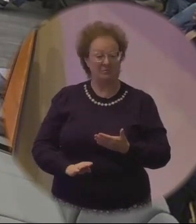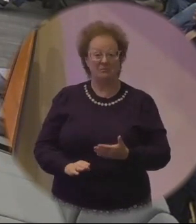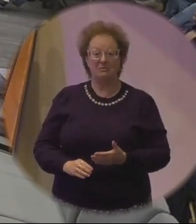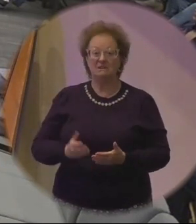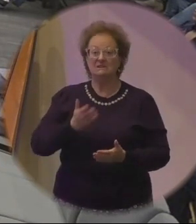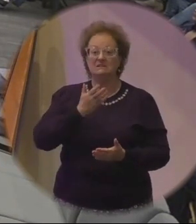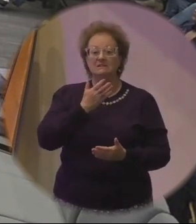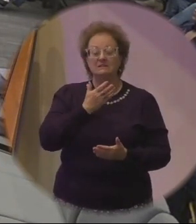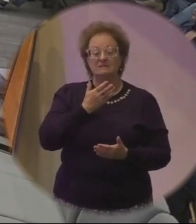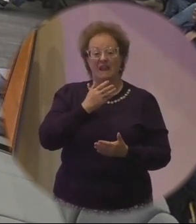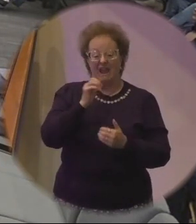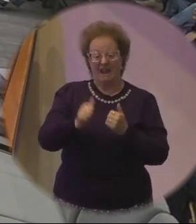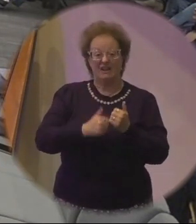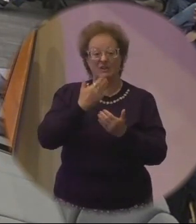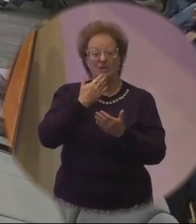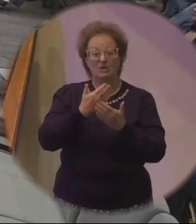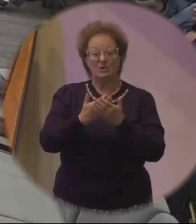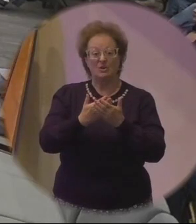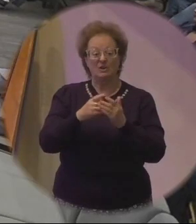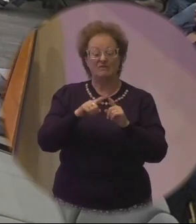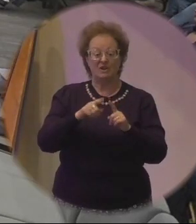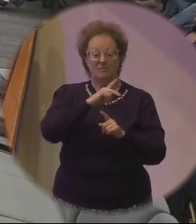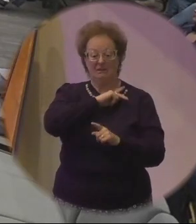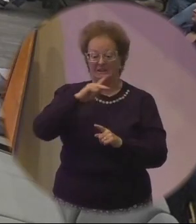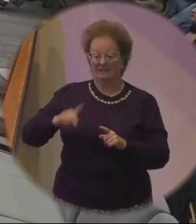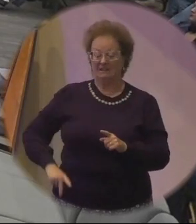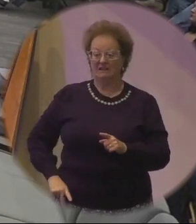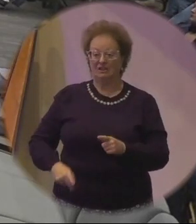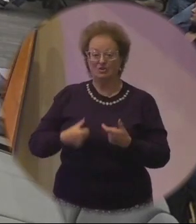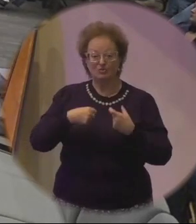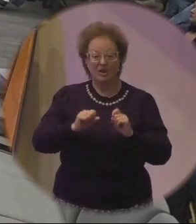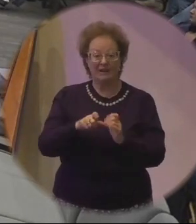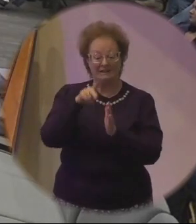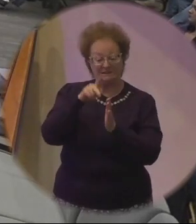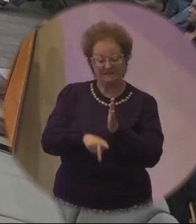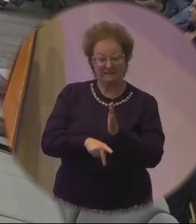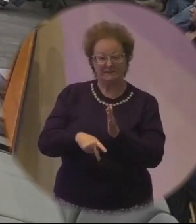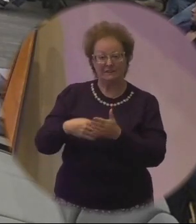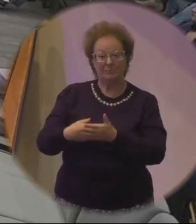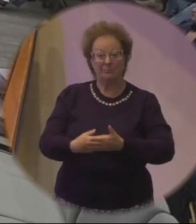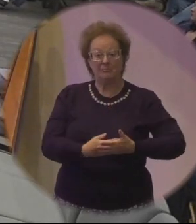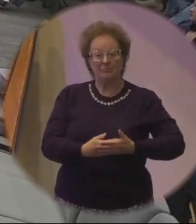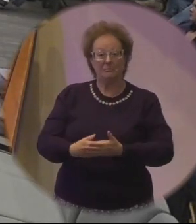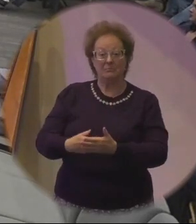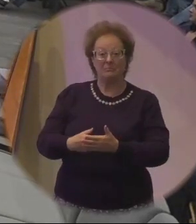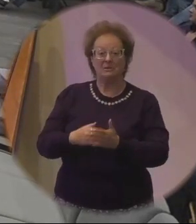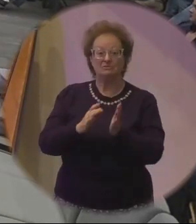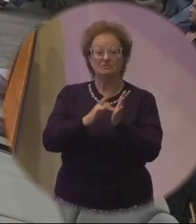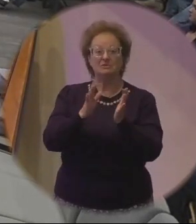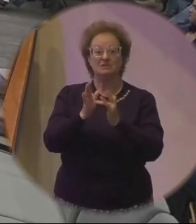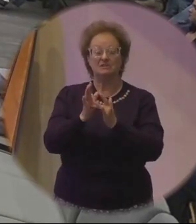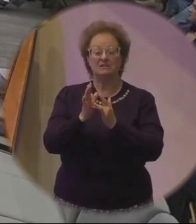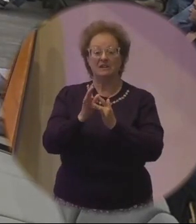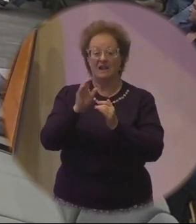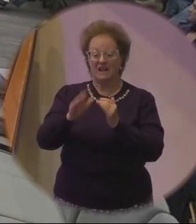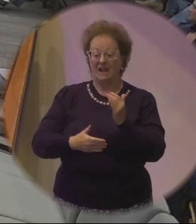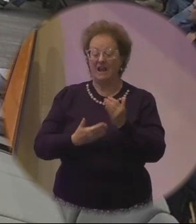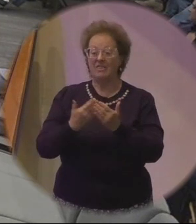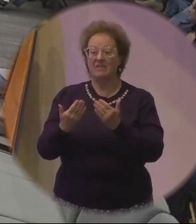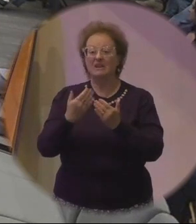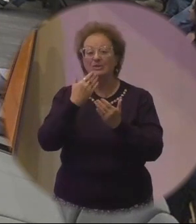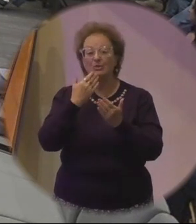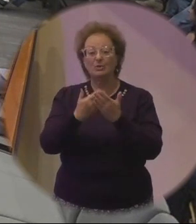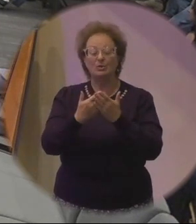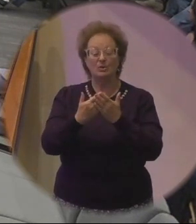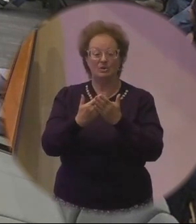crib? Could anything good come from King Herod trying to kill the Christ child? Could anything good come from the Holy Family having